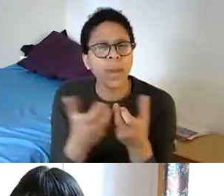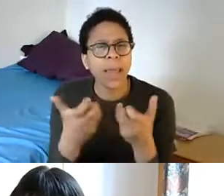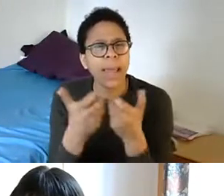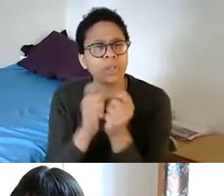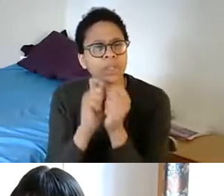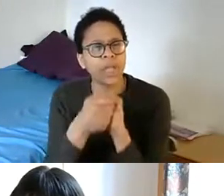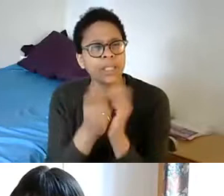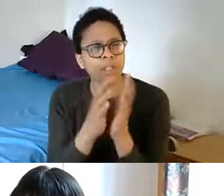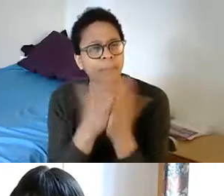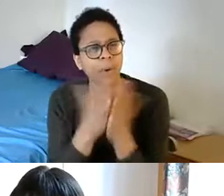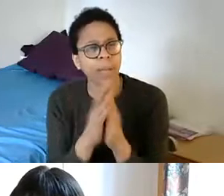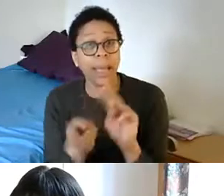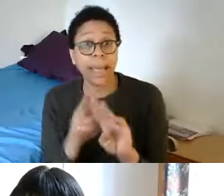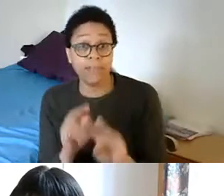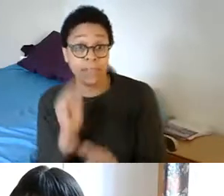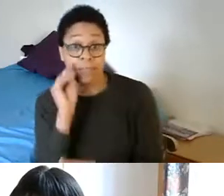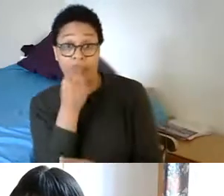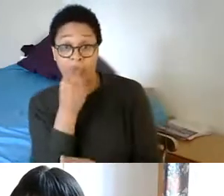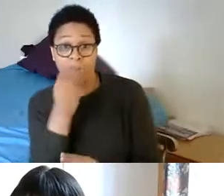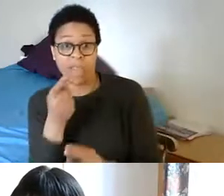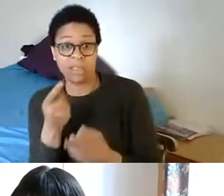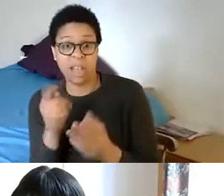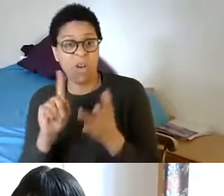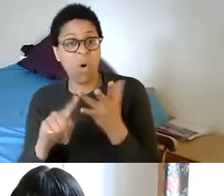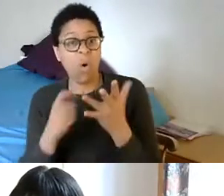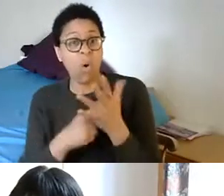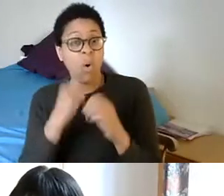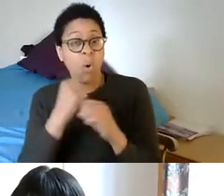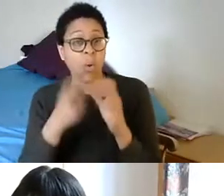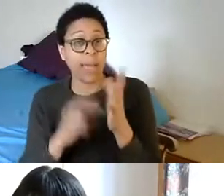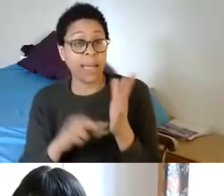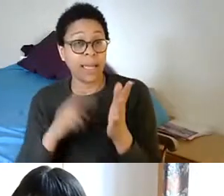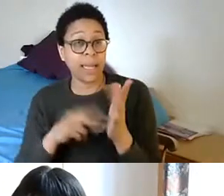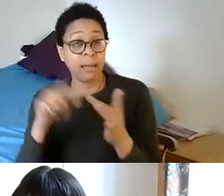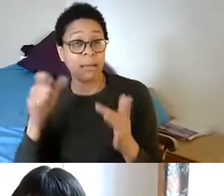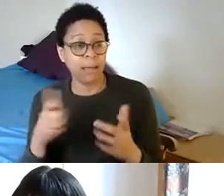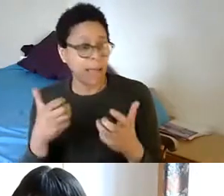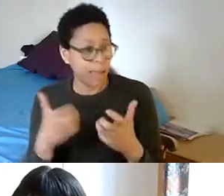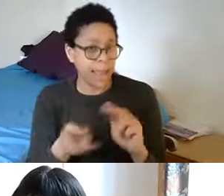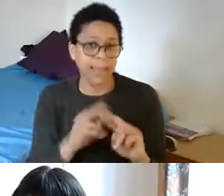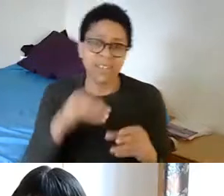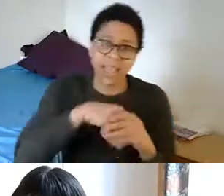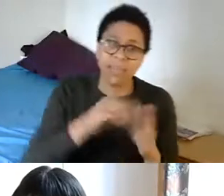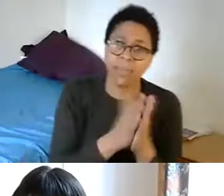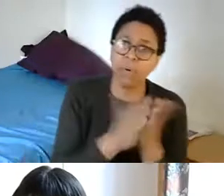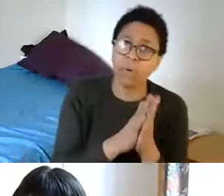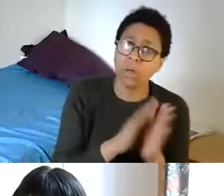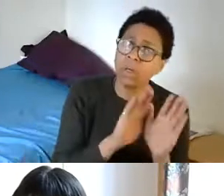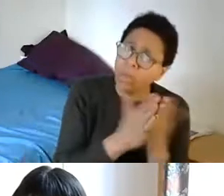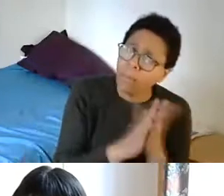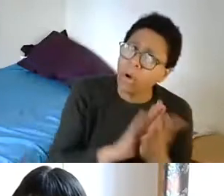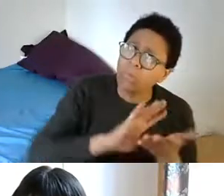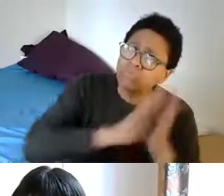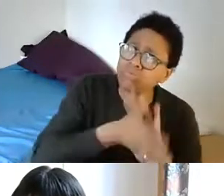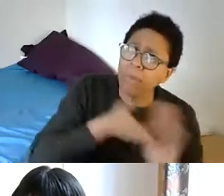like book as it's aging. And, when you then find the book, have you kind of like found something that's happened to the book through that